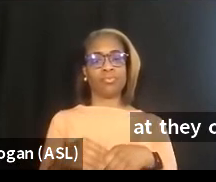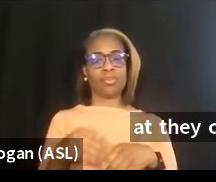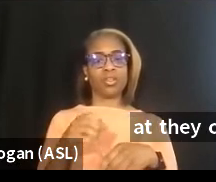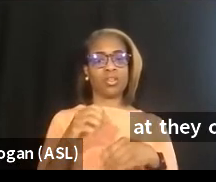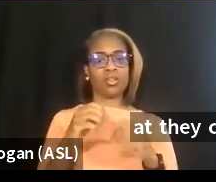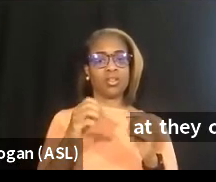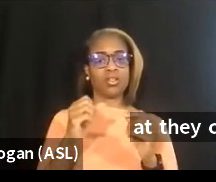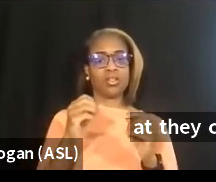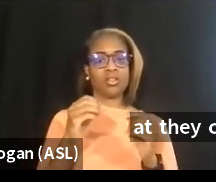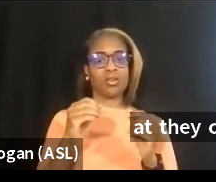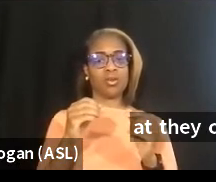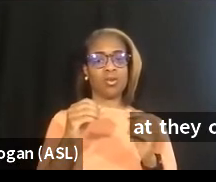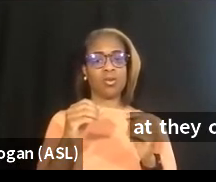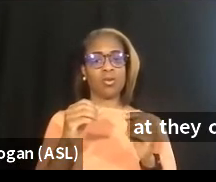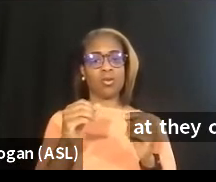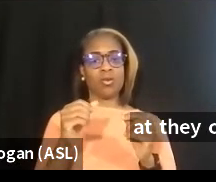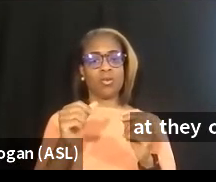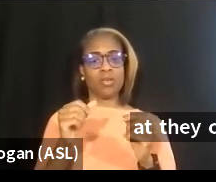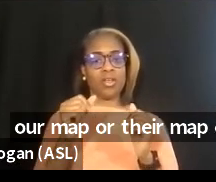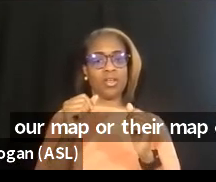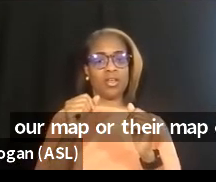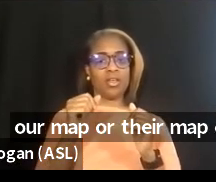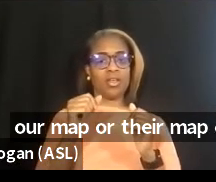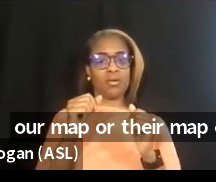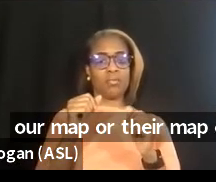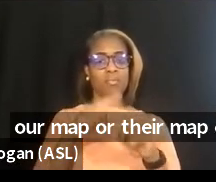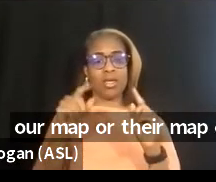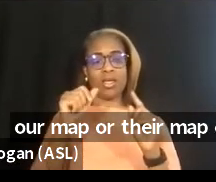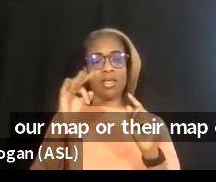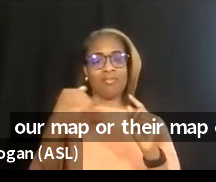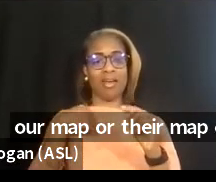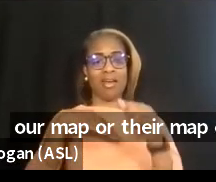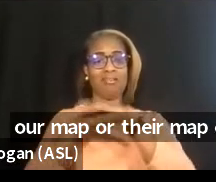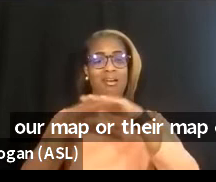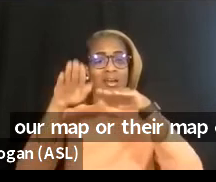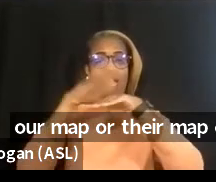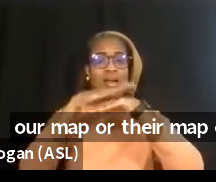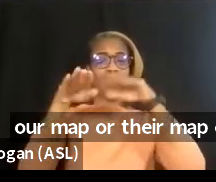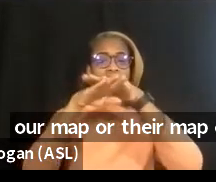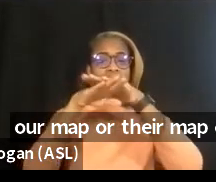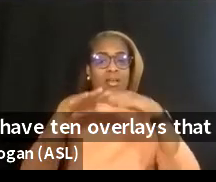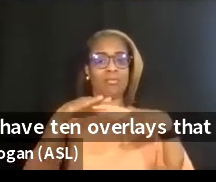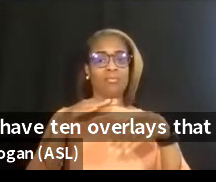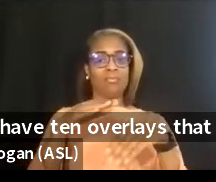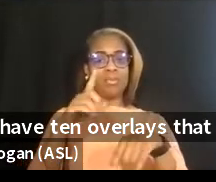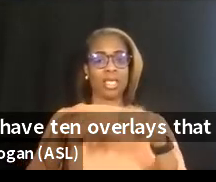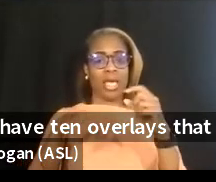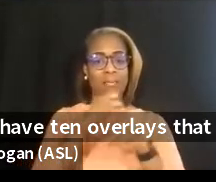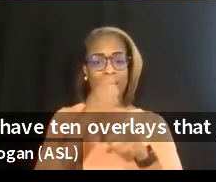10 overlays that you can't make any sense out of, we'd probably be okay. Aaron.